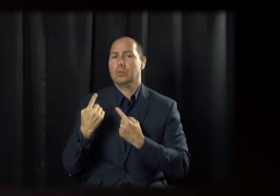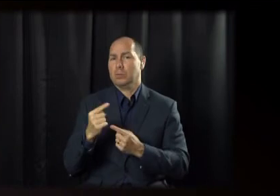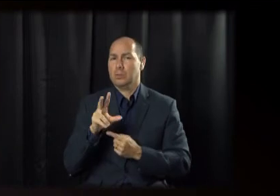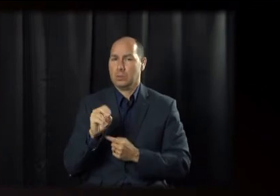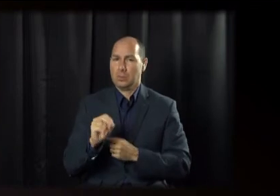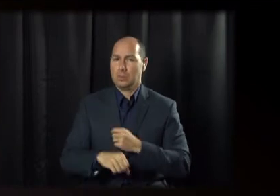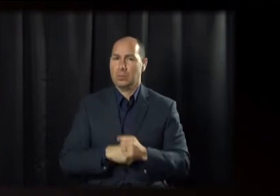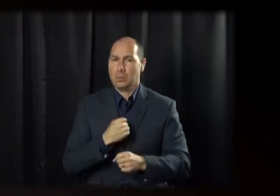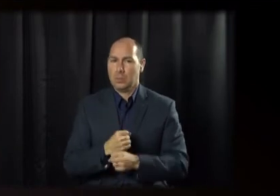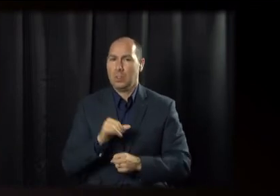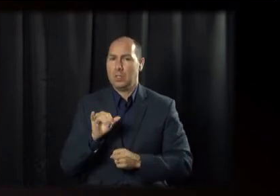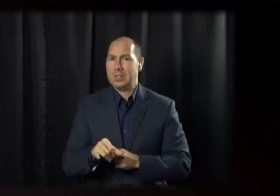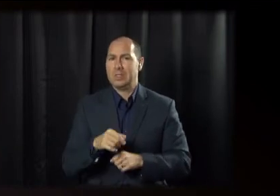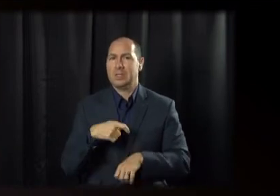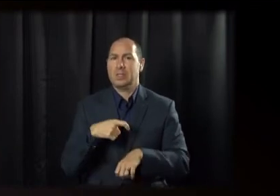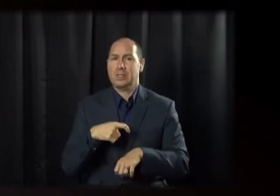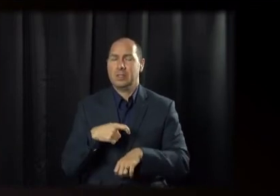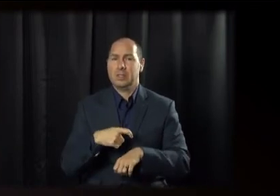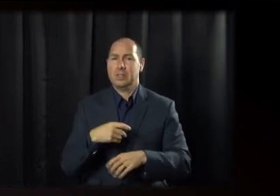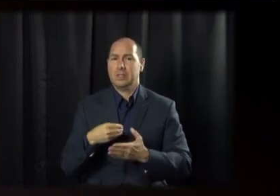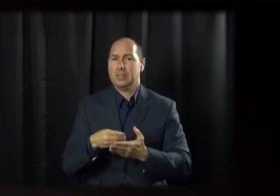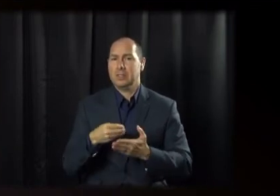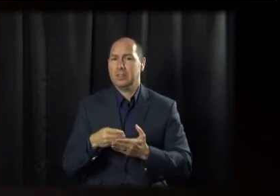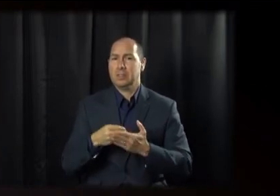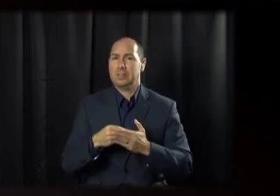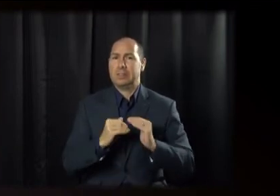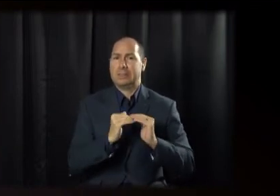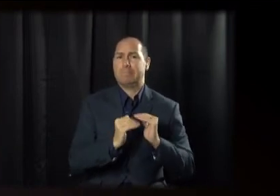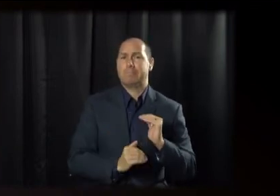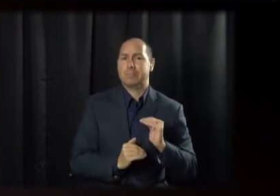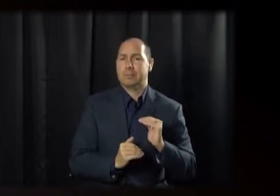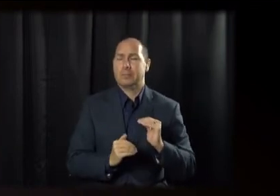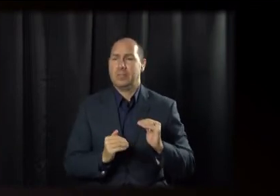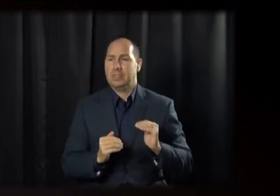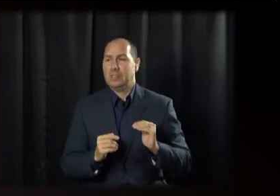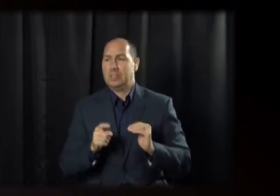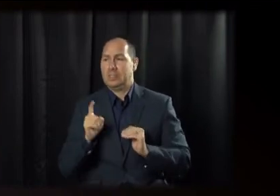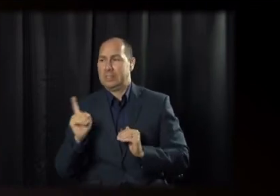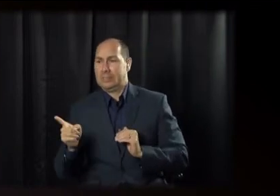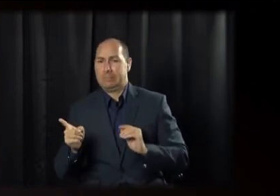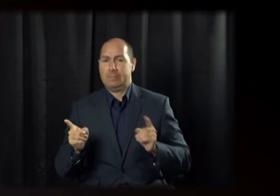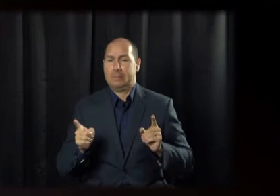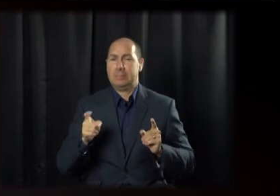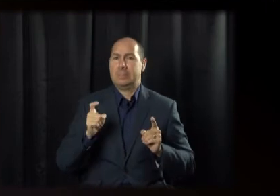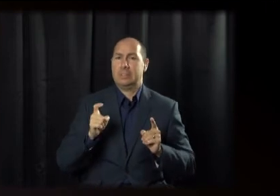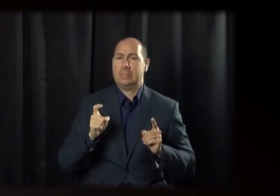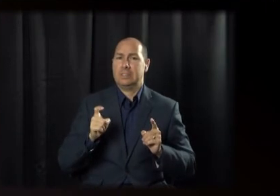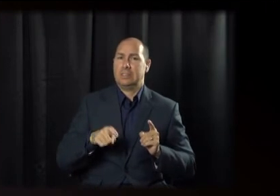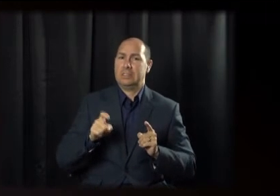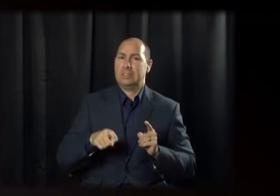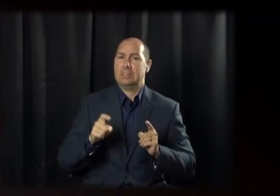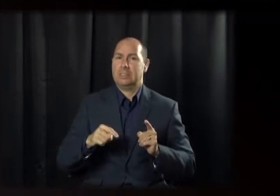amount of these projected deficits, thus leading to a balanced budget for HTA's non-toll operations.